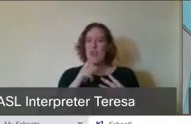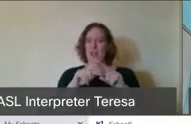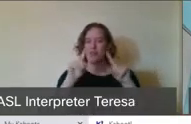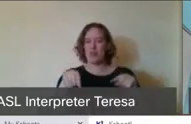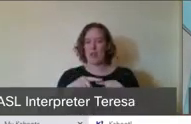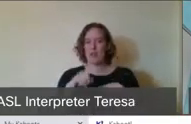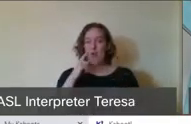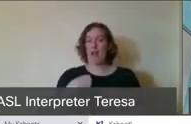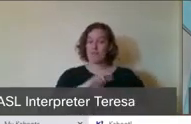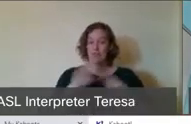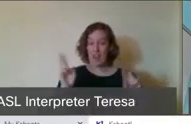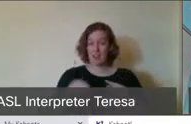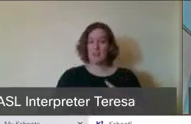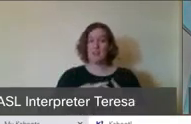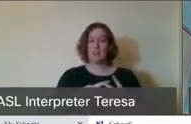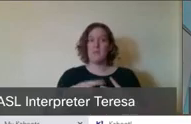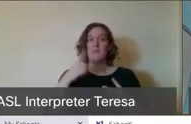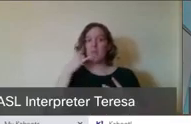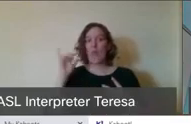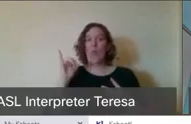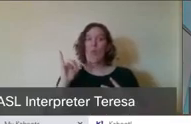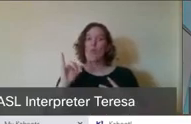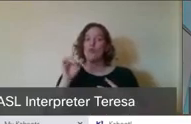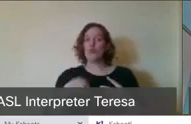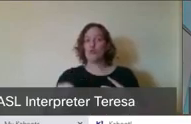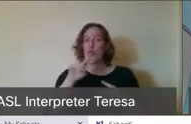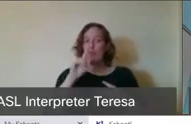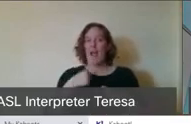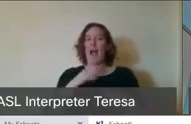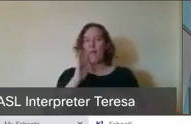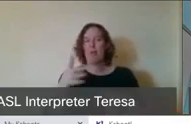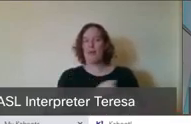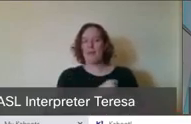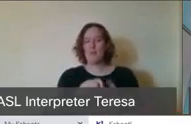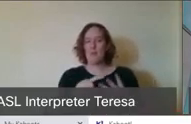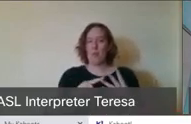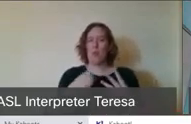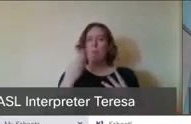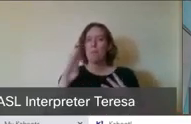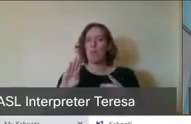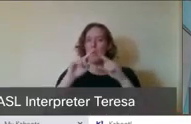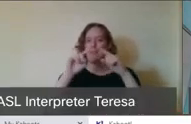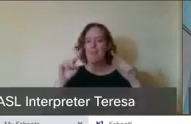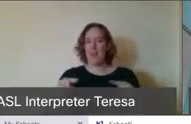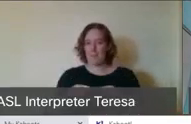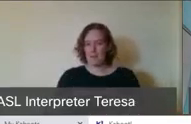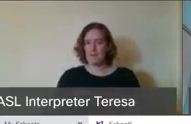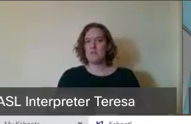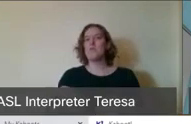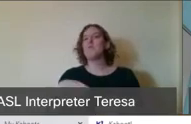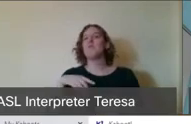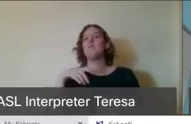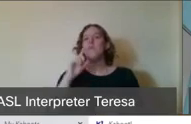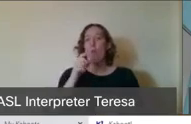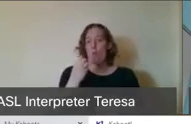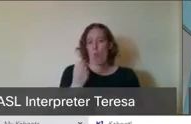ready. There's a gold circle for I'm going to win. There's a blue diamond, I'm sorry, for hold on, I need a snack. And